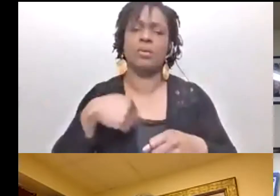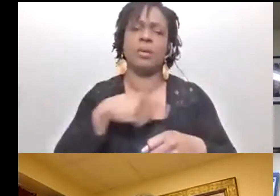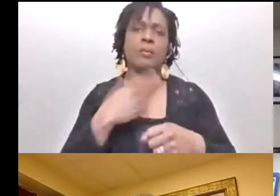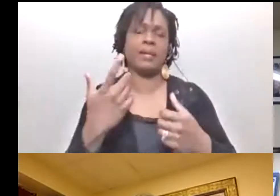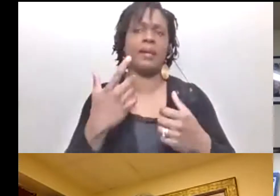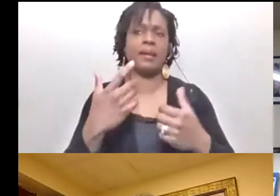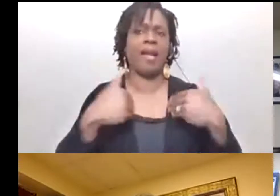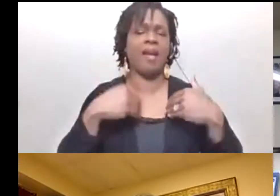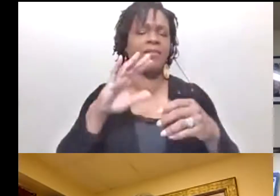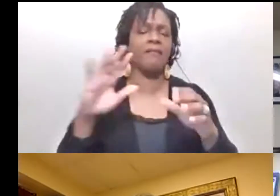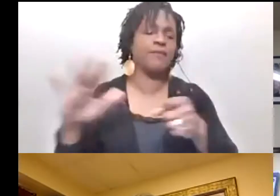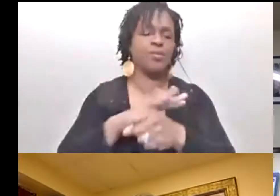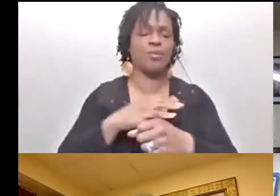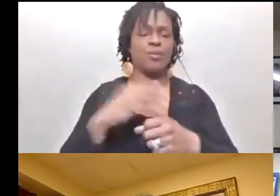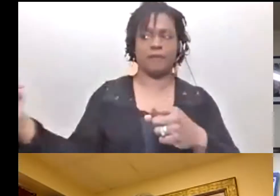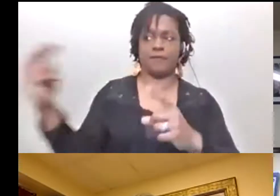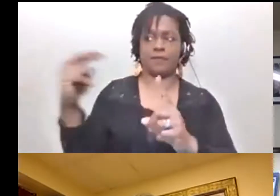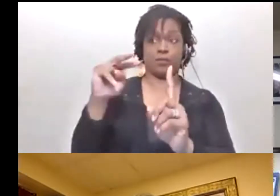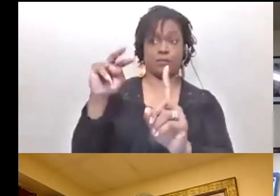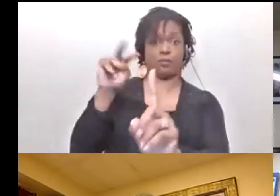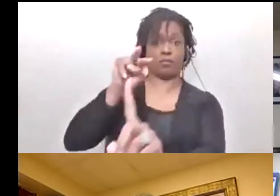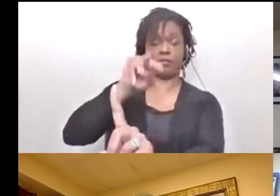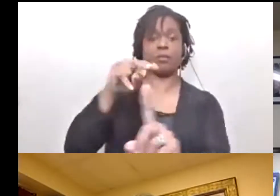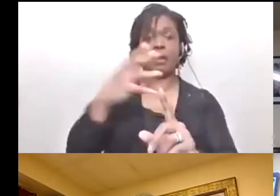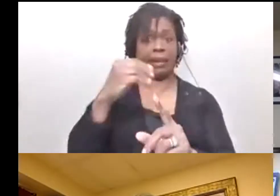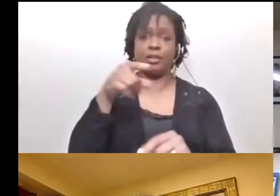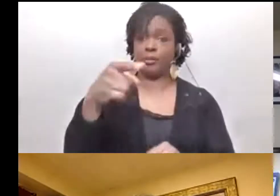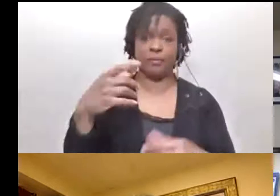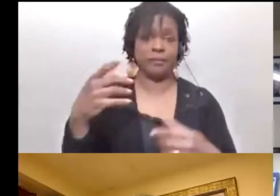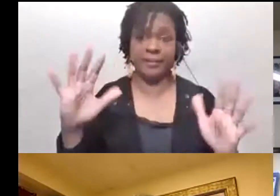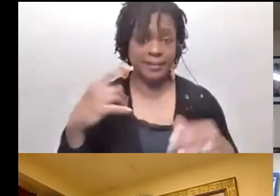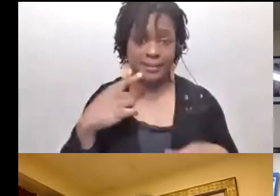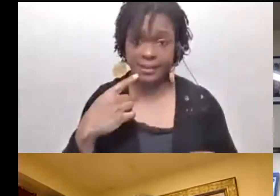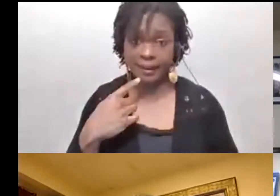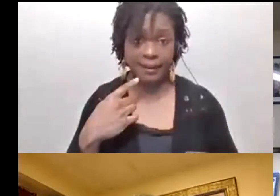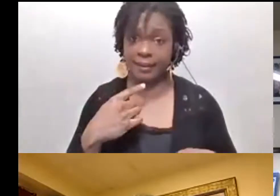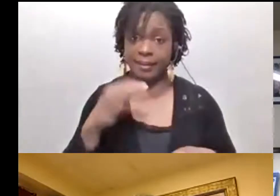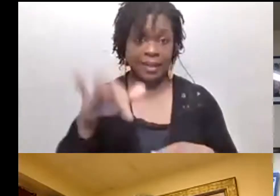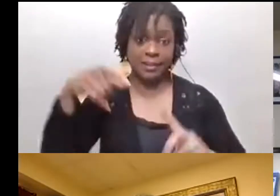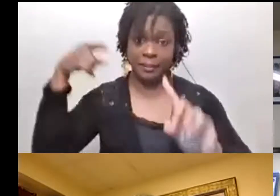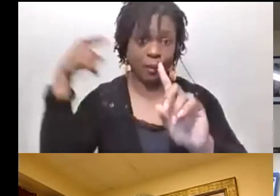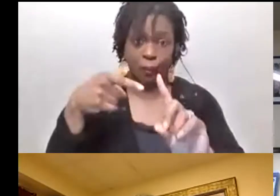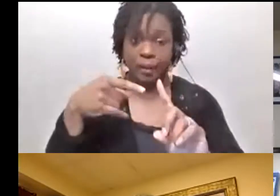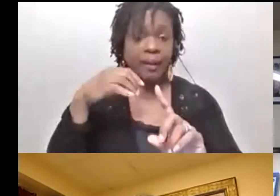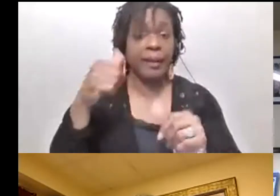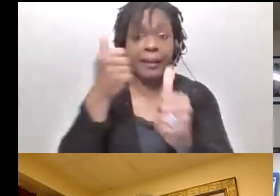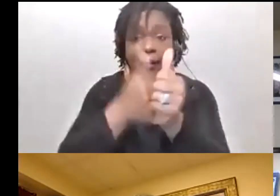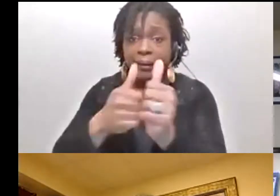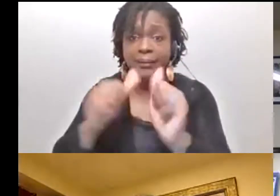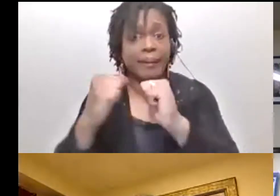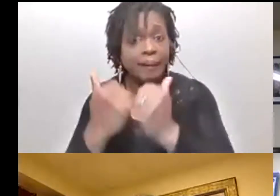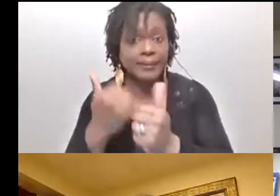And I mean, you guys have really hit the nail on the head that every agency, every